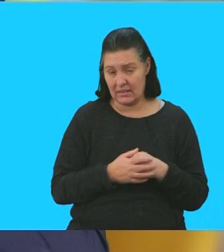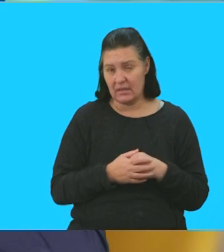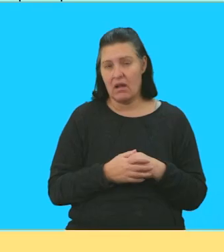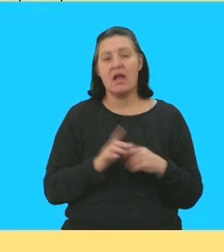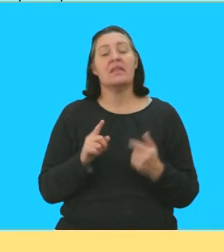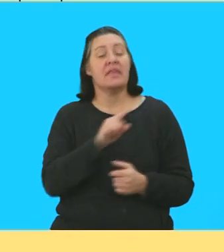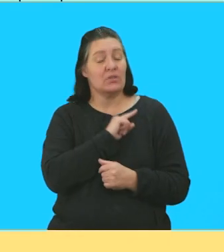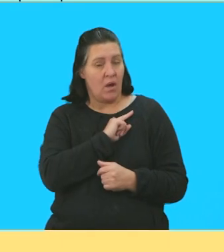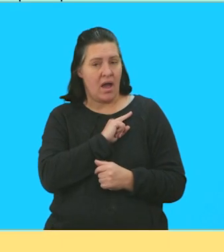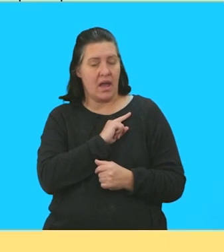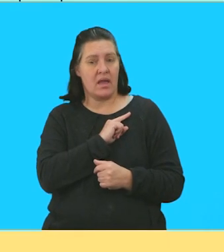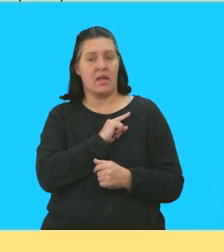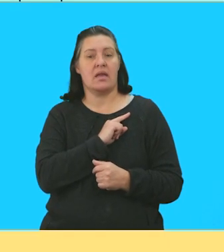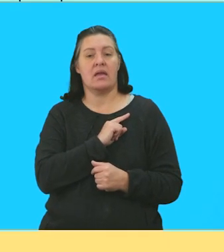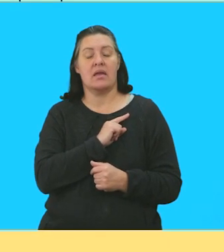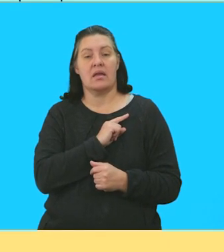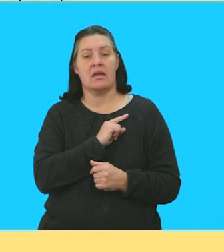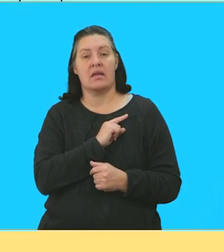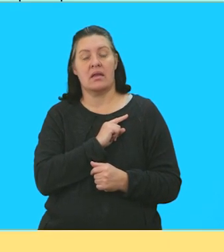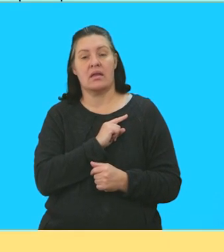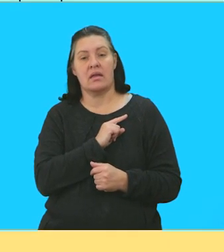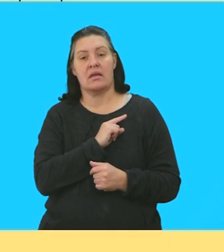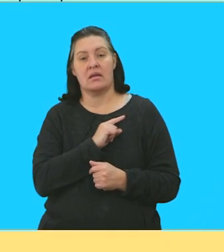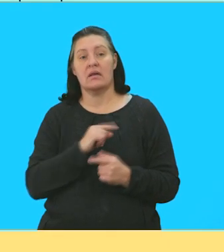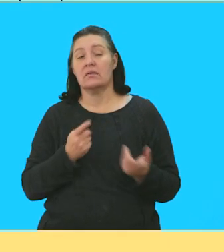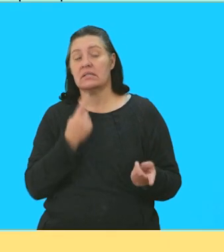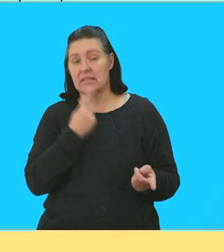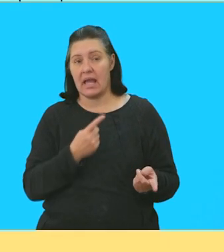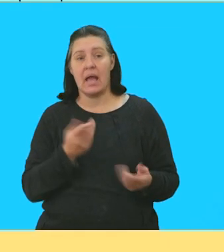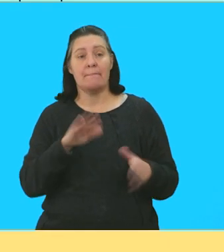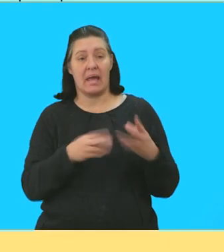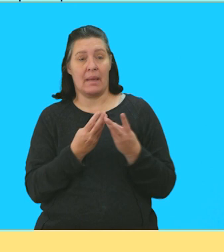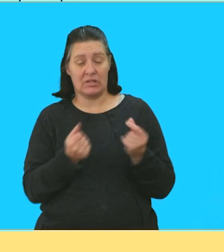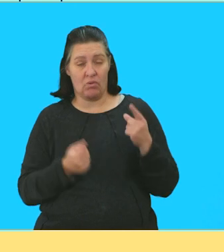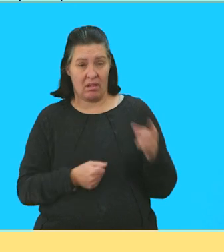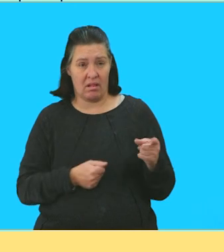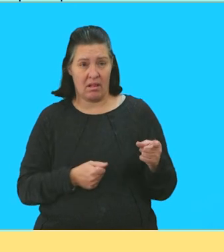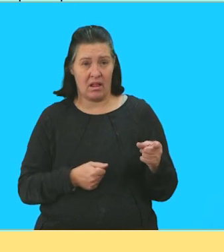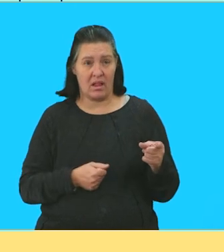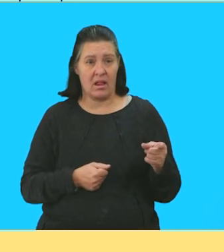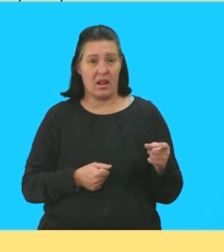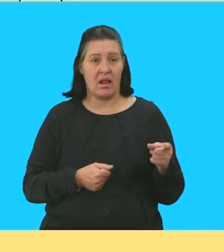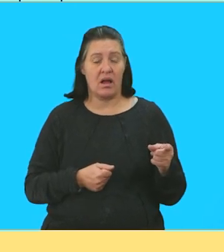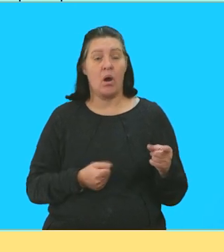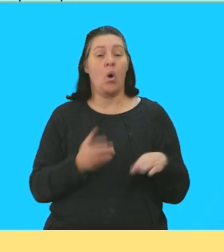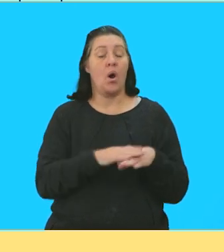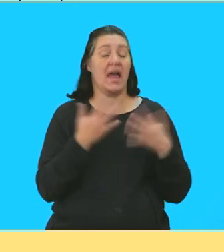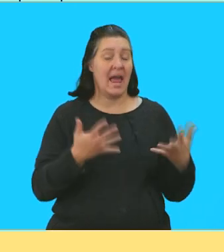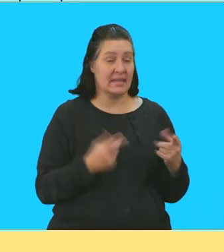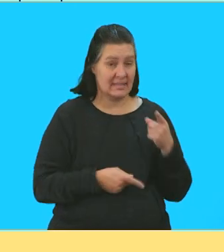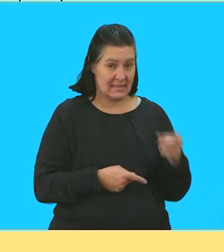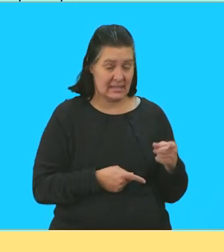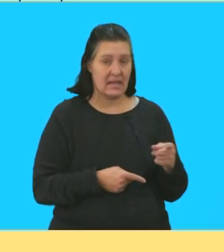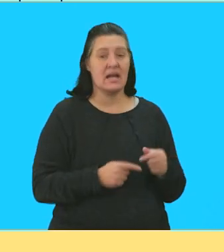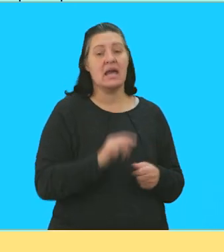Therefore, I will increase it on the debit side. I'll therefore come here and say packing materials, consumable stores on hand, it